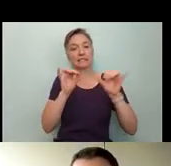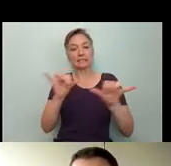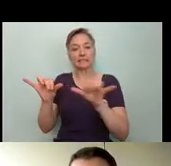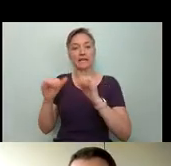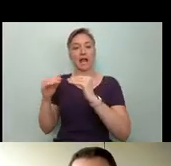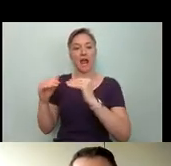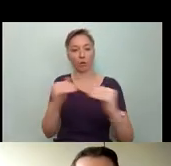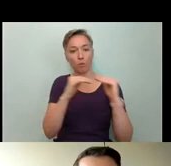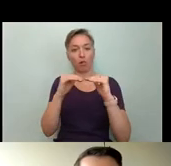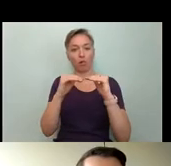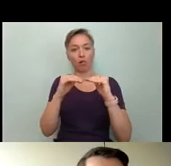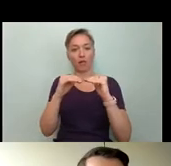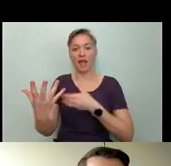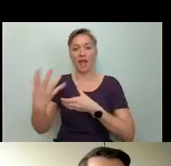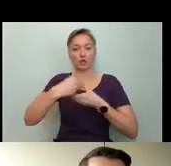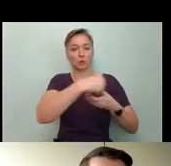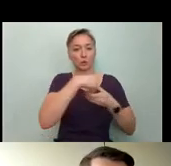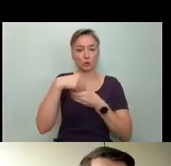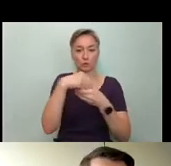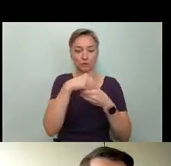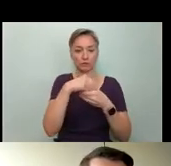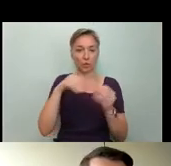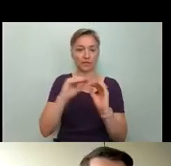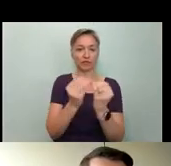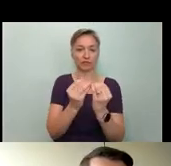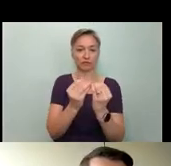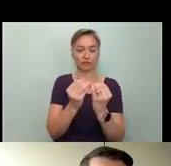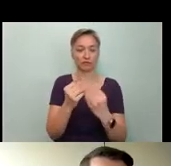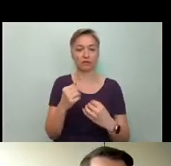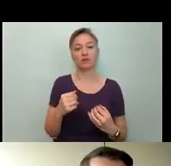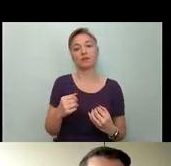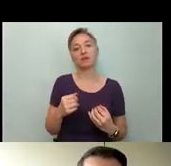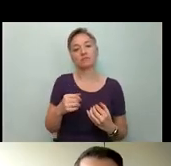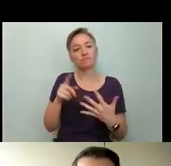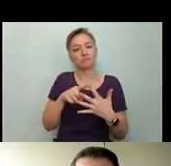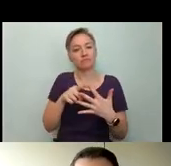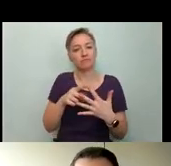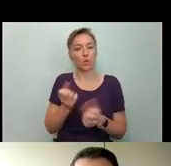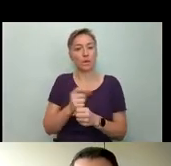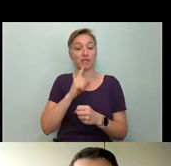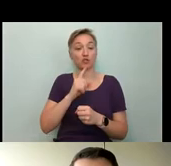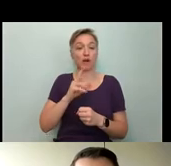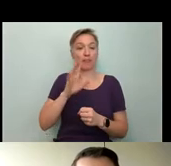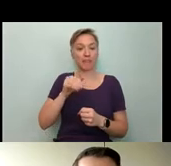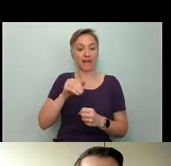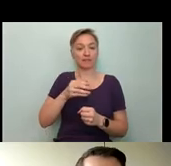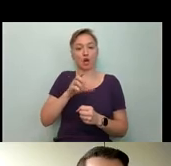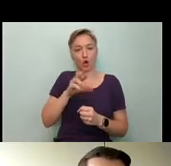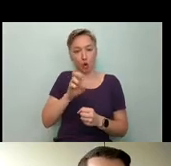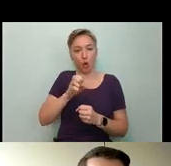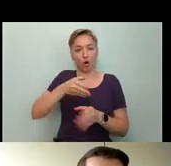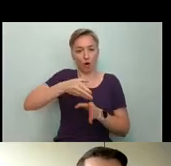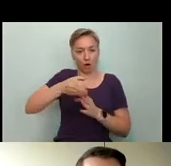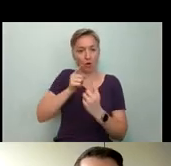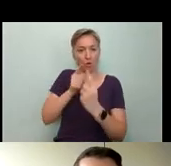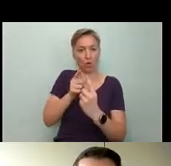inclusive organization. We absolutely want to make sure that that's central to what we're trying to accomplish in CPM. We've got